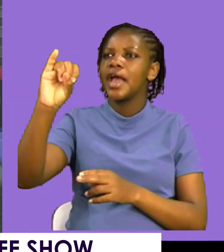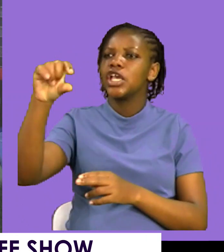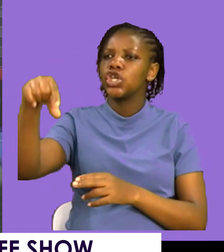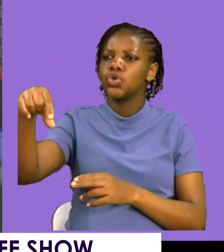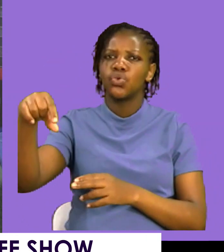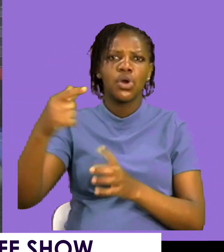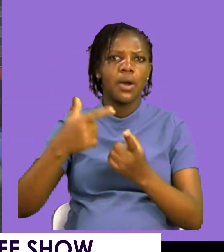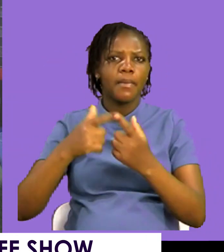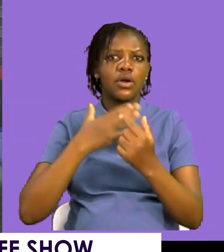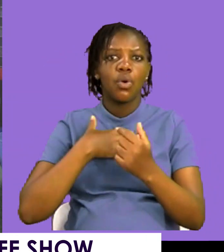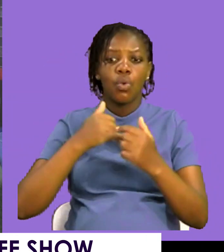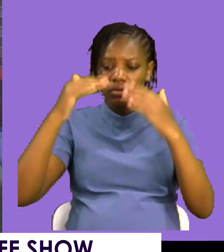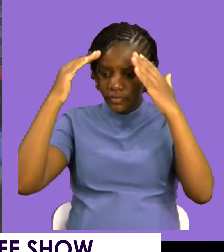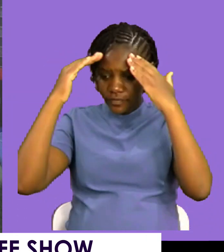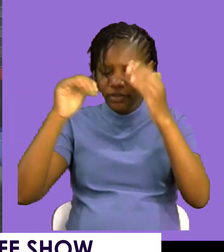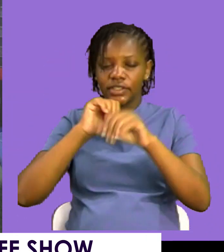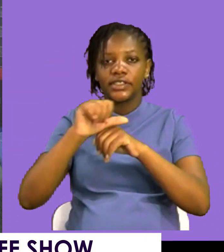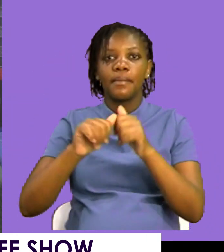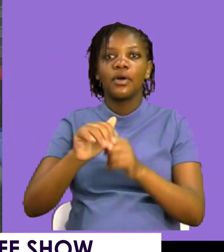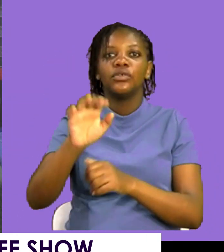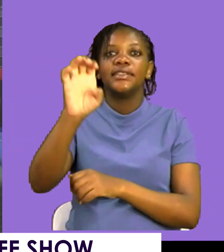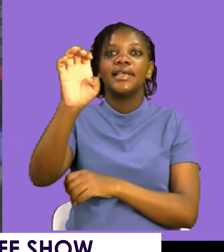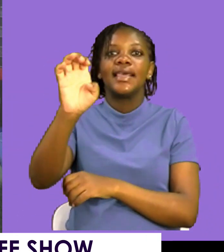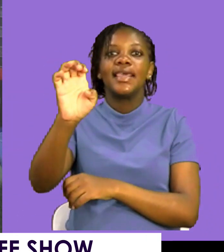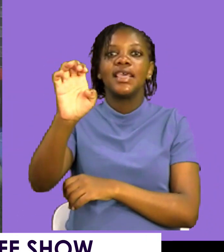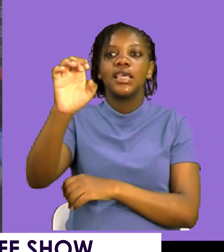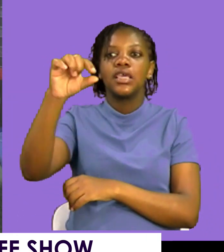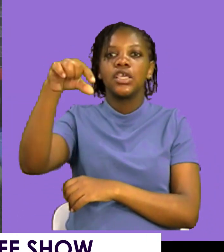us focus on EQ,